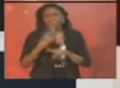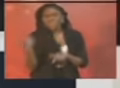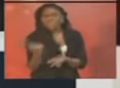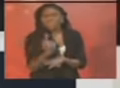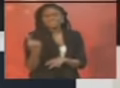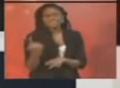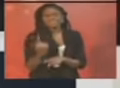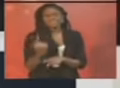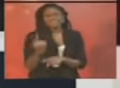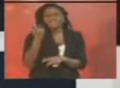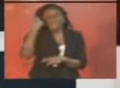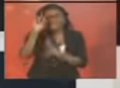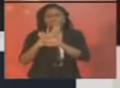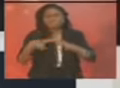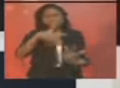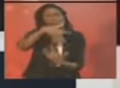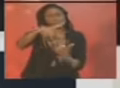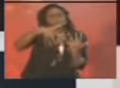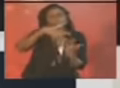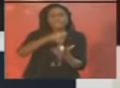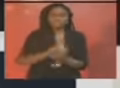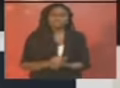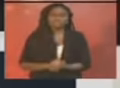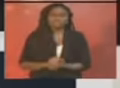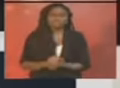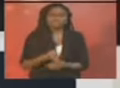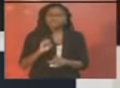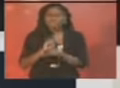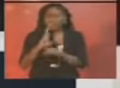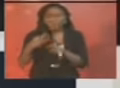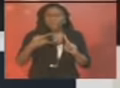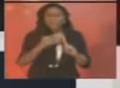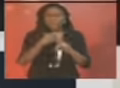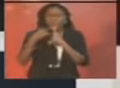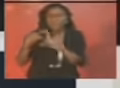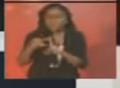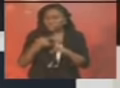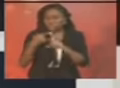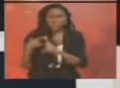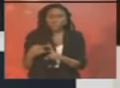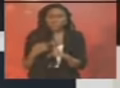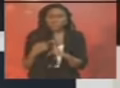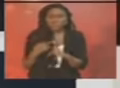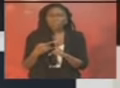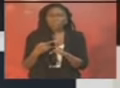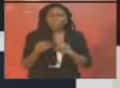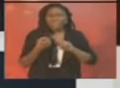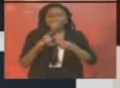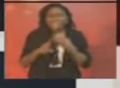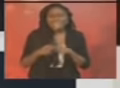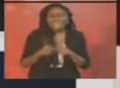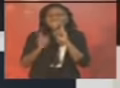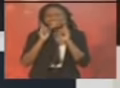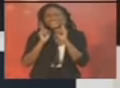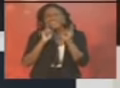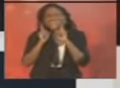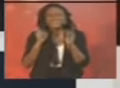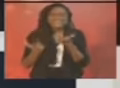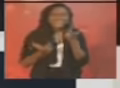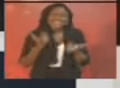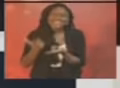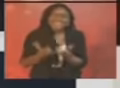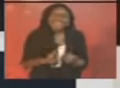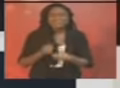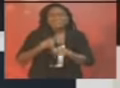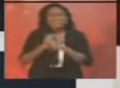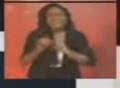even having after school some Zoom sessions with their friends, and they can have their small group of friends that they build on and